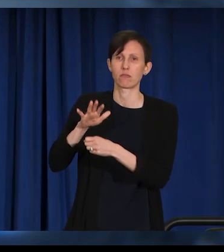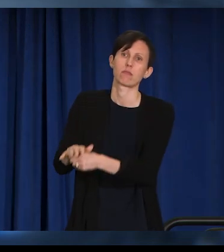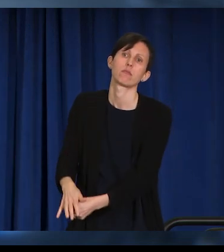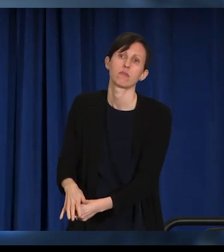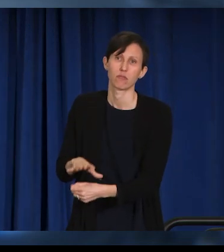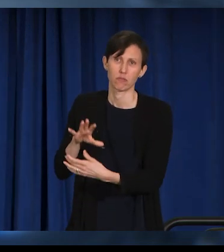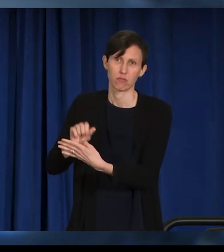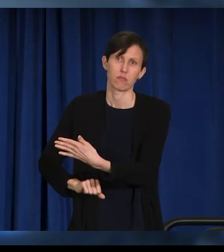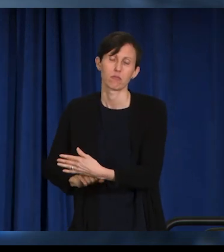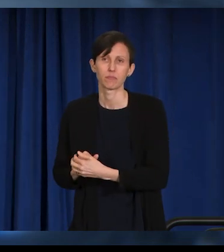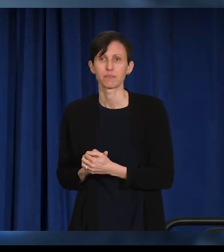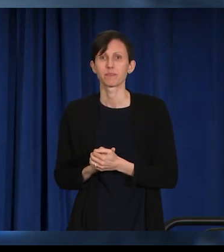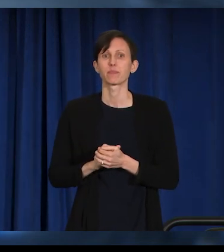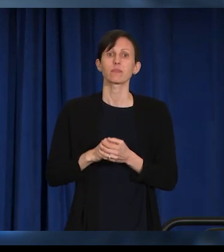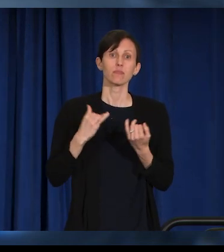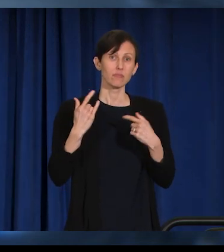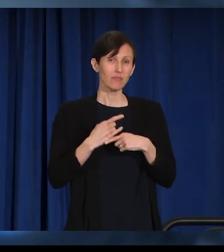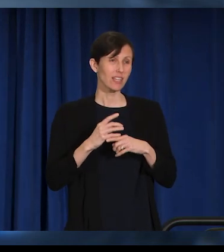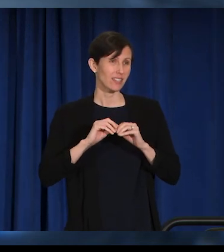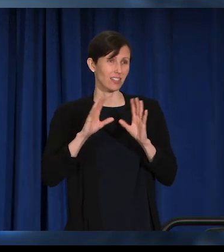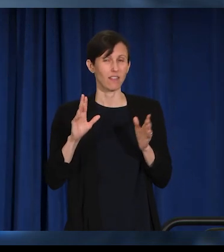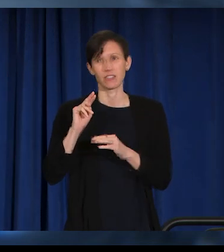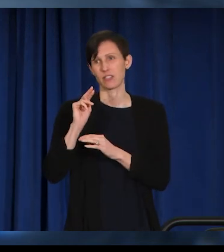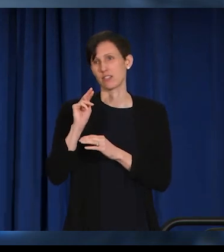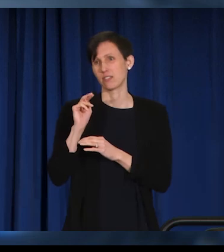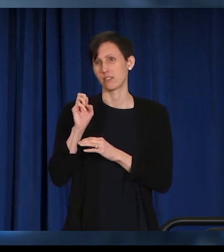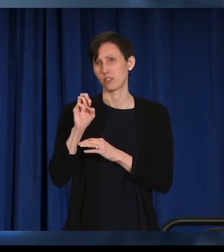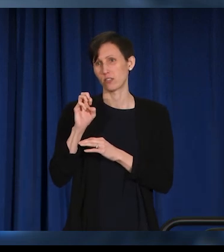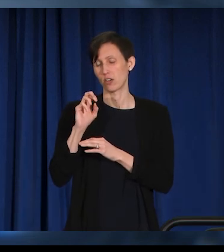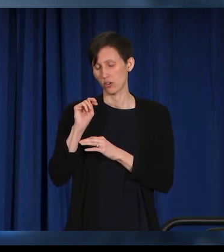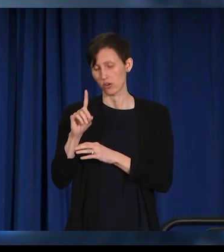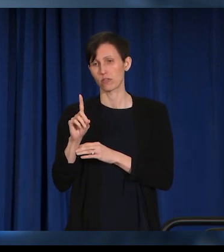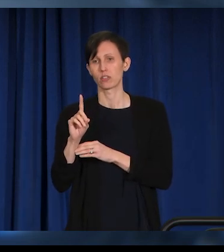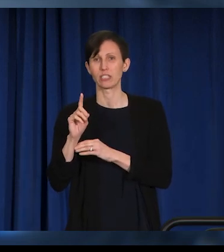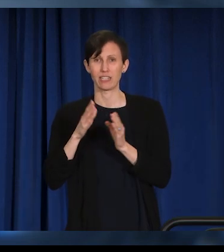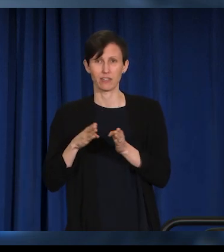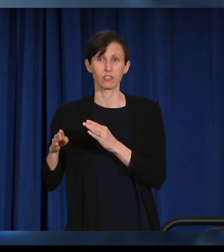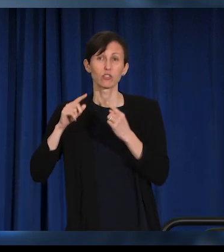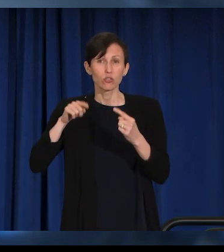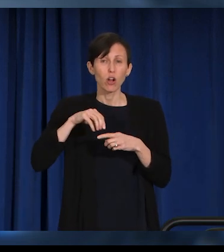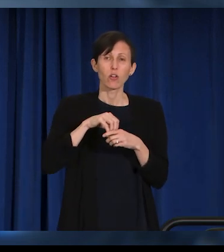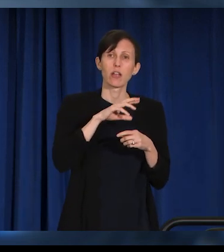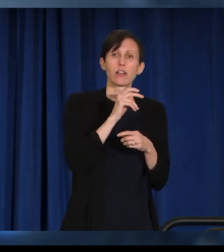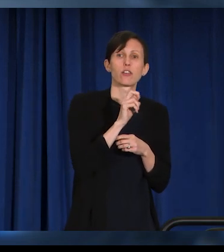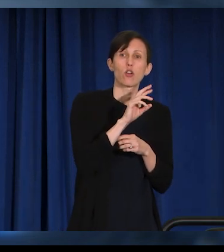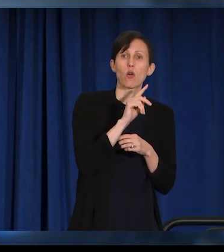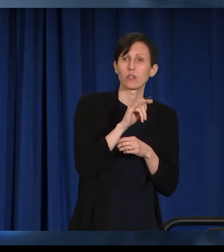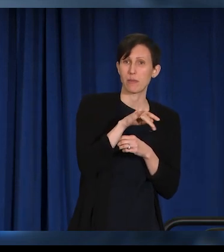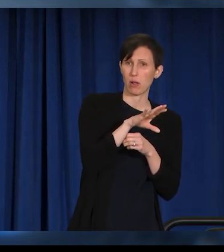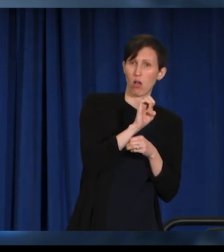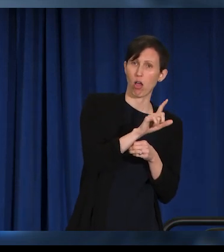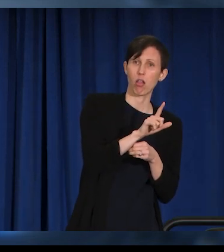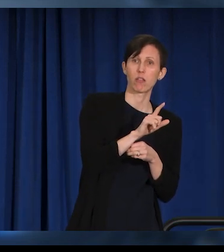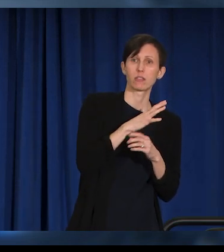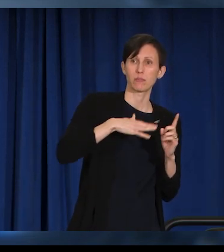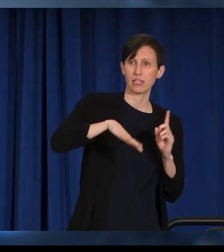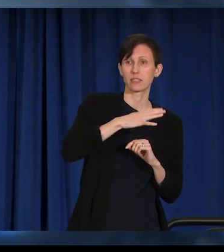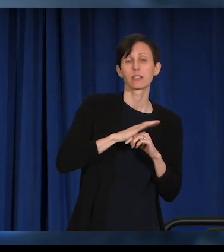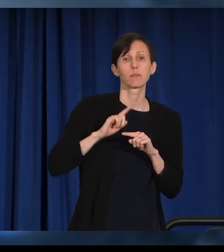wonder neurodivergent individuals struggle in neurotypical spaces, but neurodivergent people are here in increasing